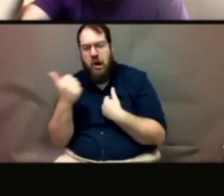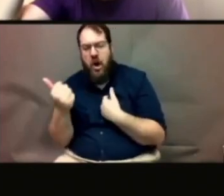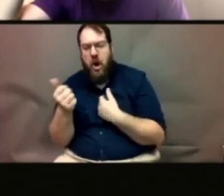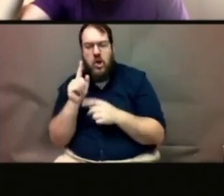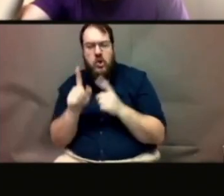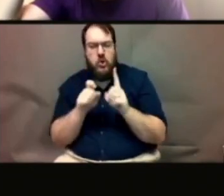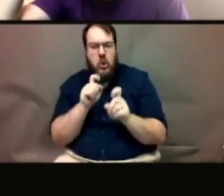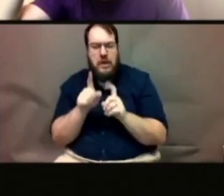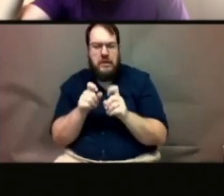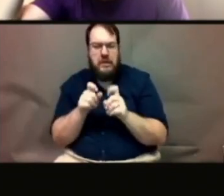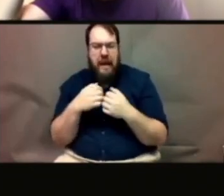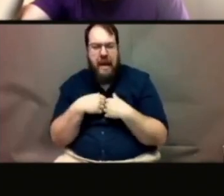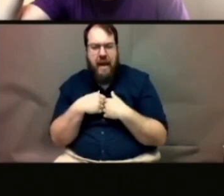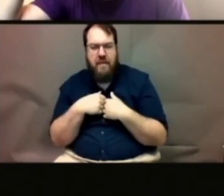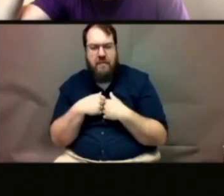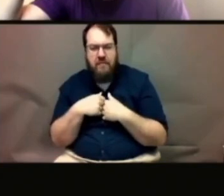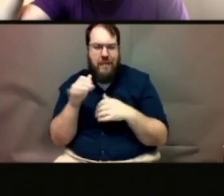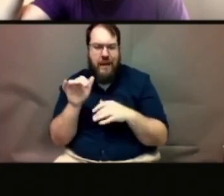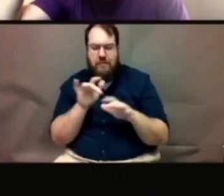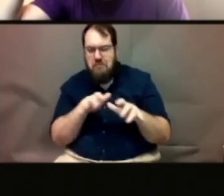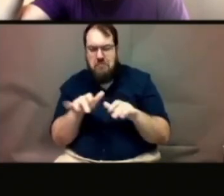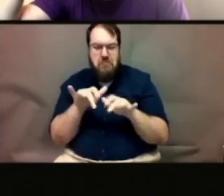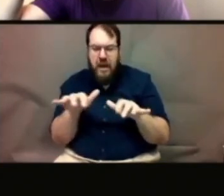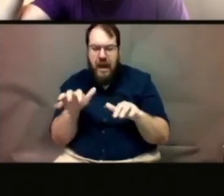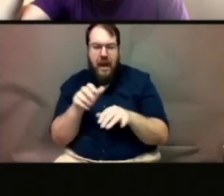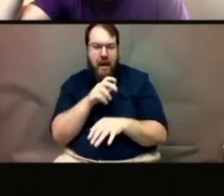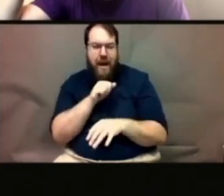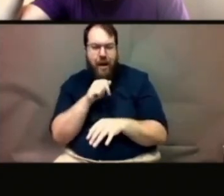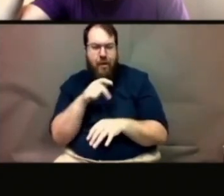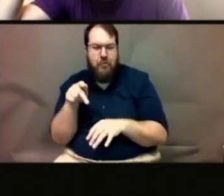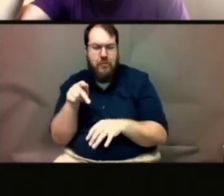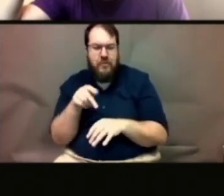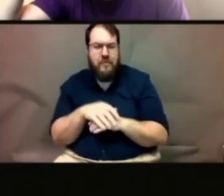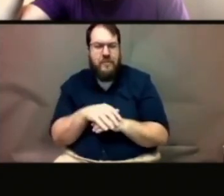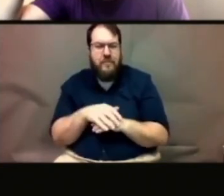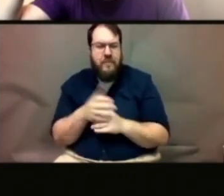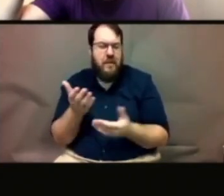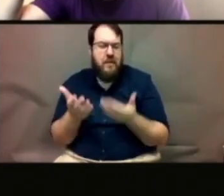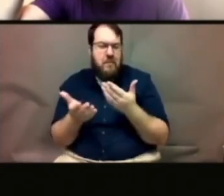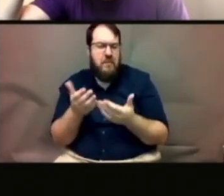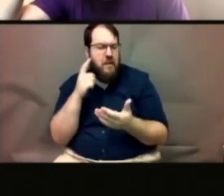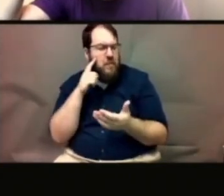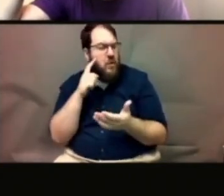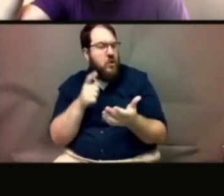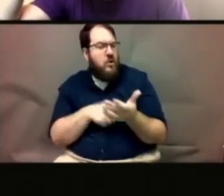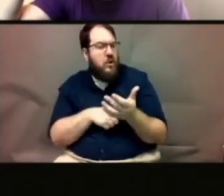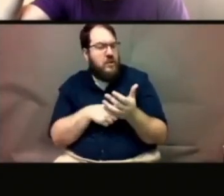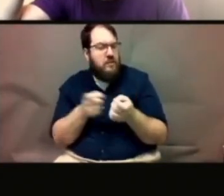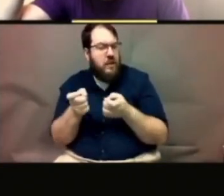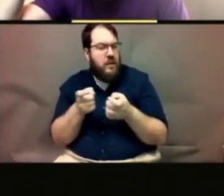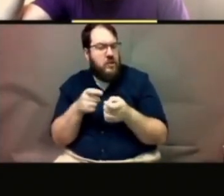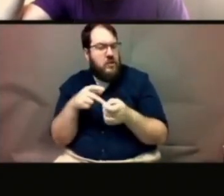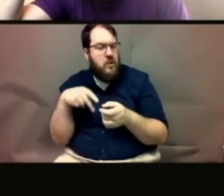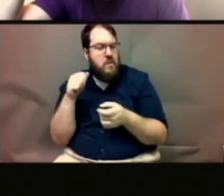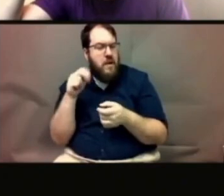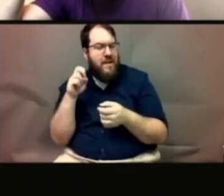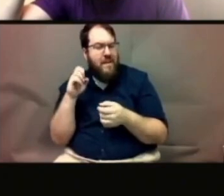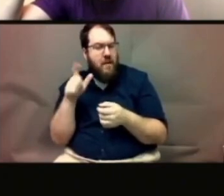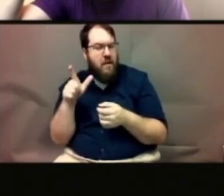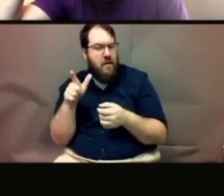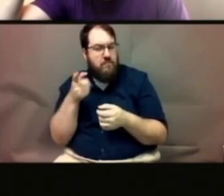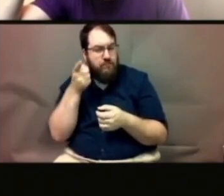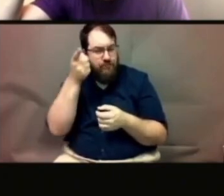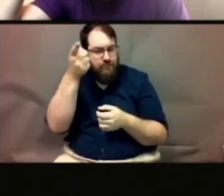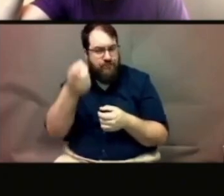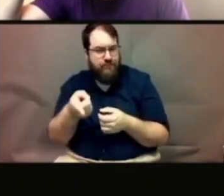do have like the piano app and the audio sampler, and you may or may not have noticed there's a control panel. So here on the control